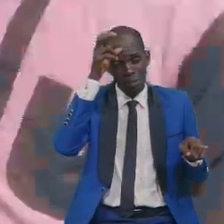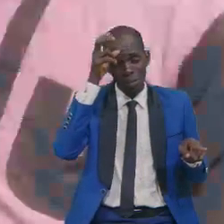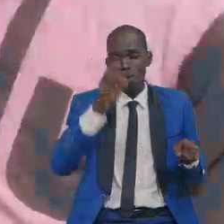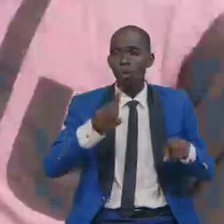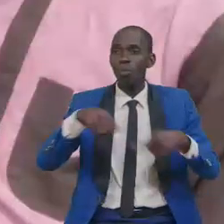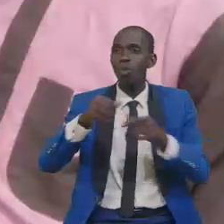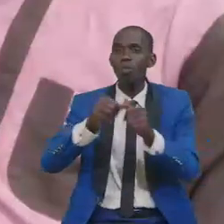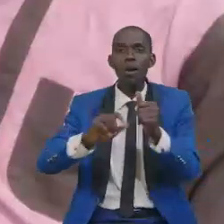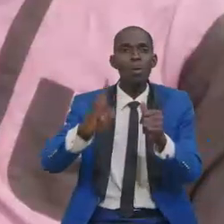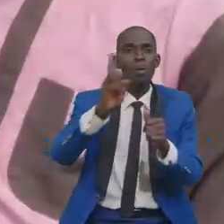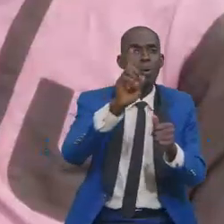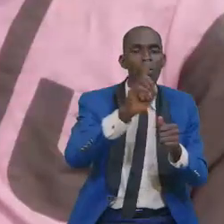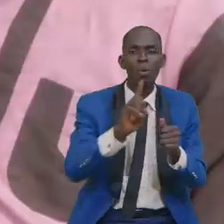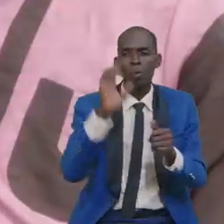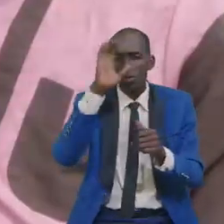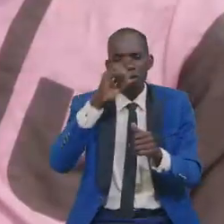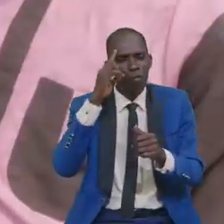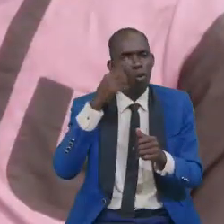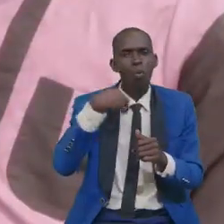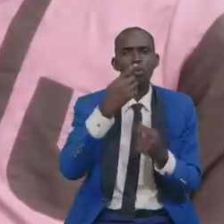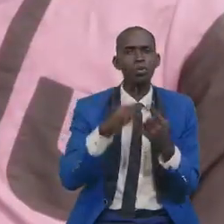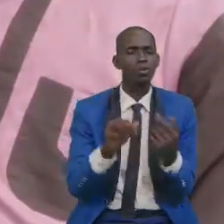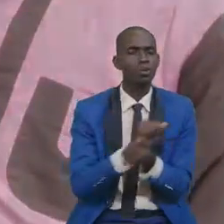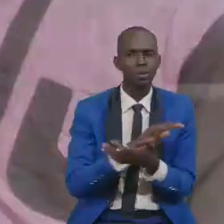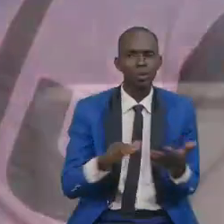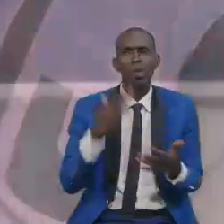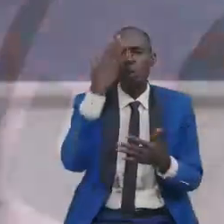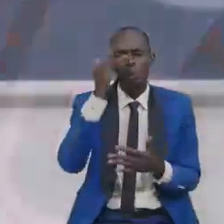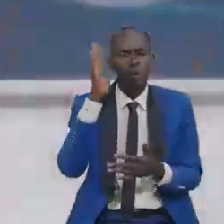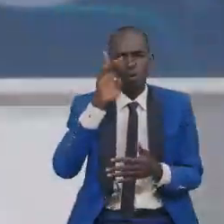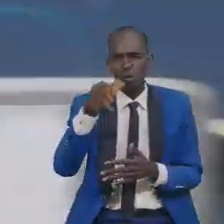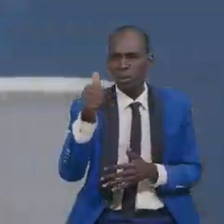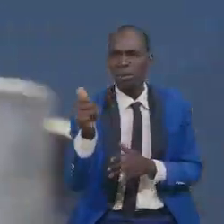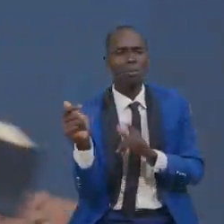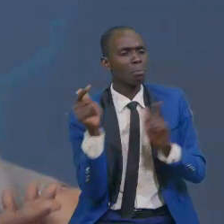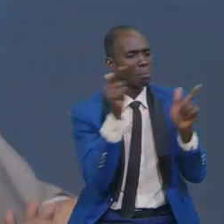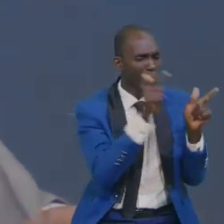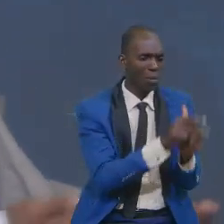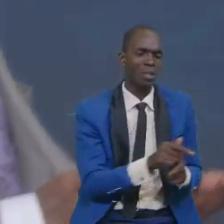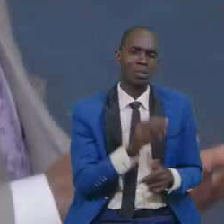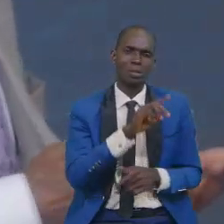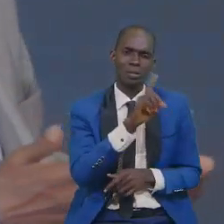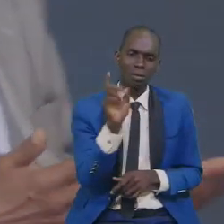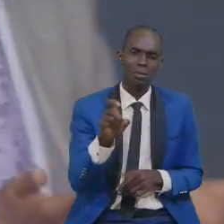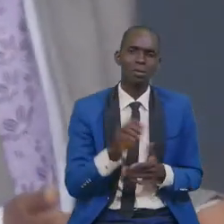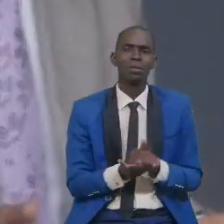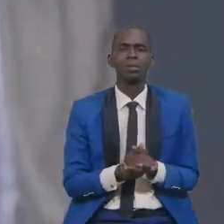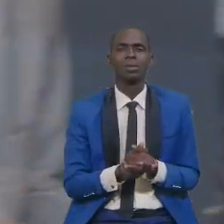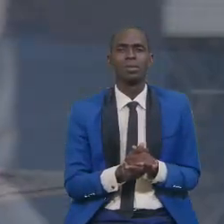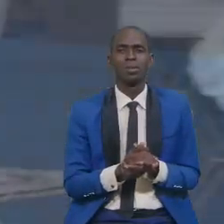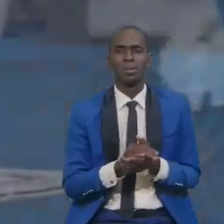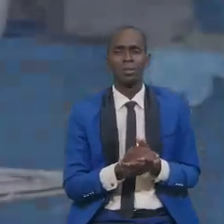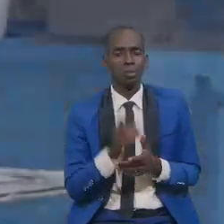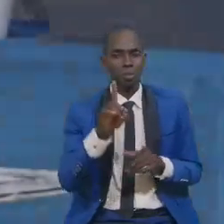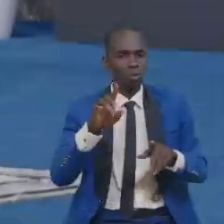is looking for whom to destroy devour why would you carry yourself to them to have a